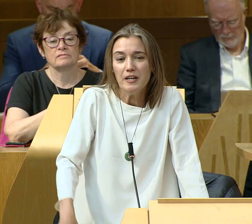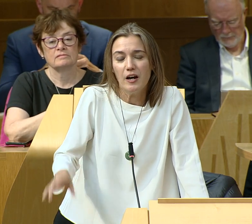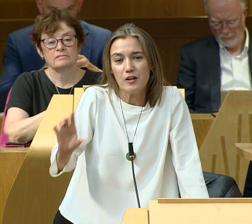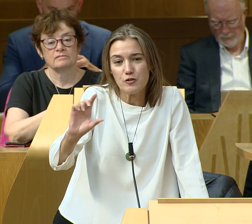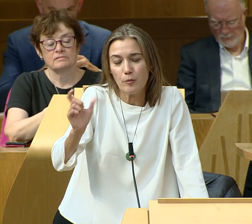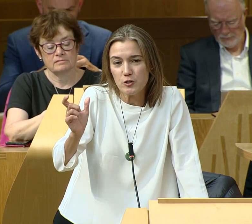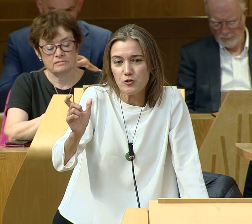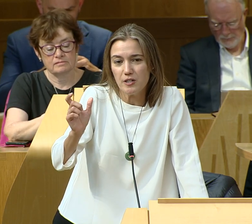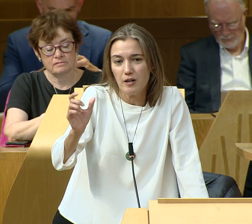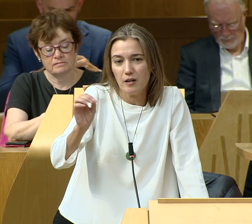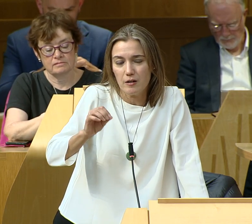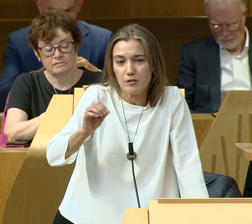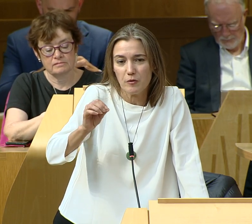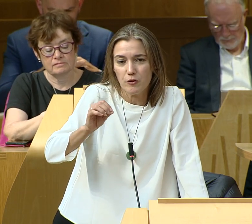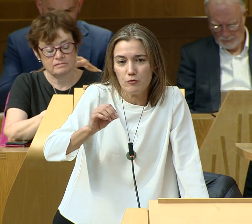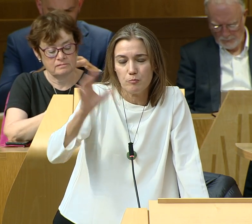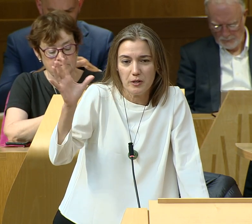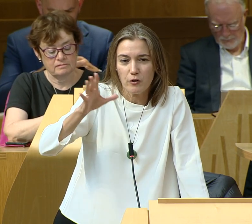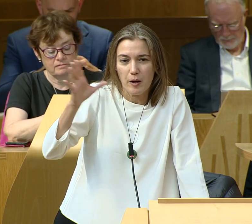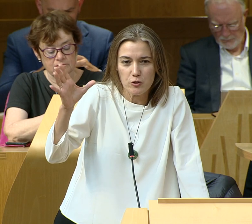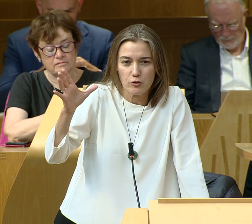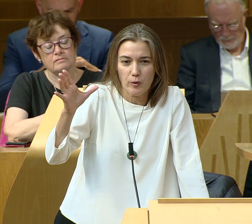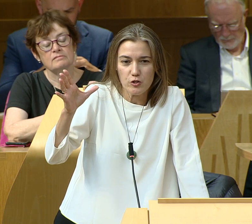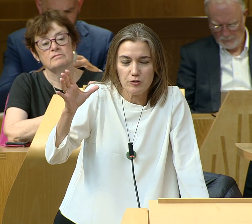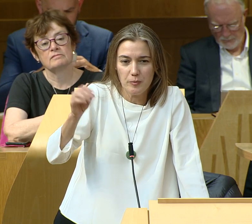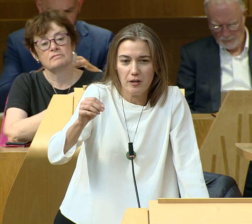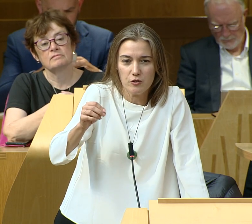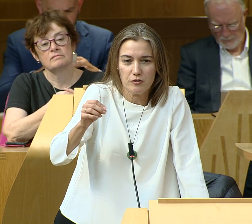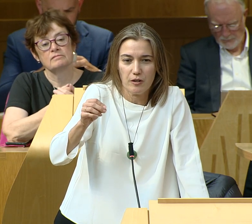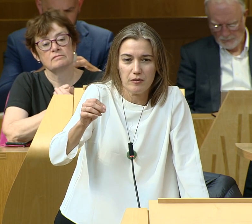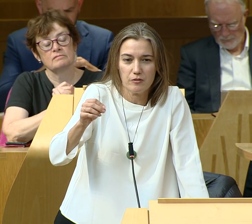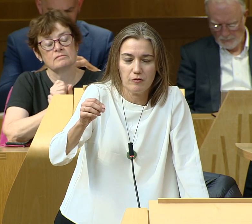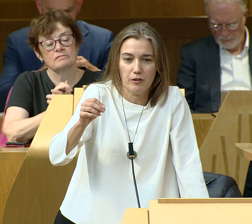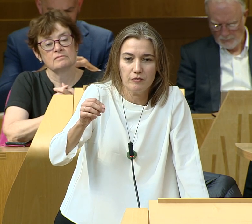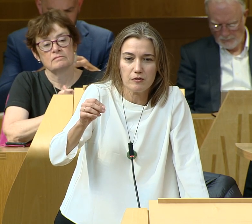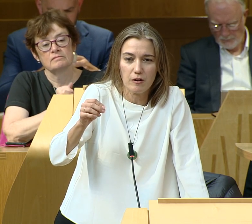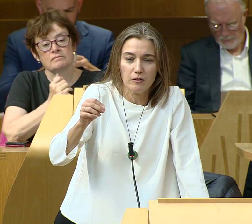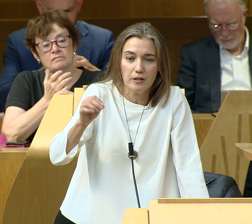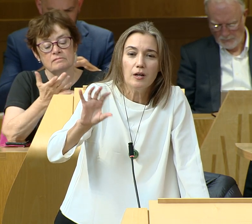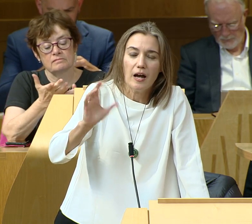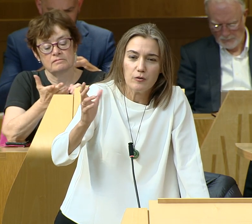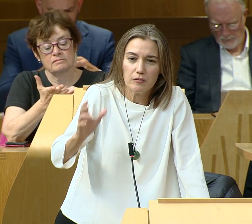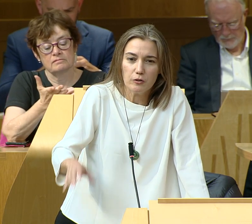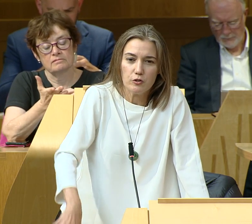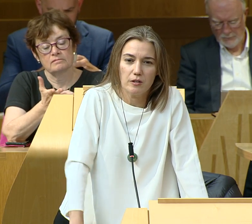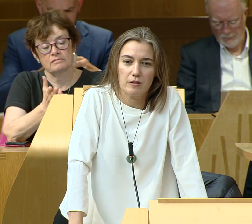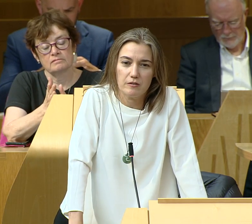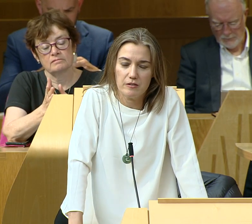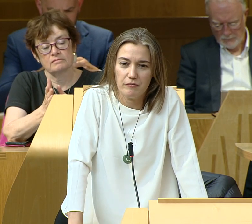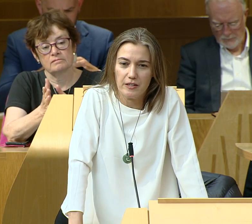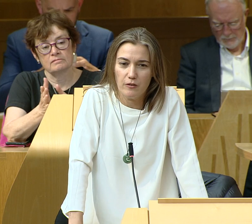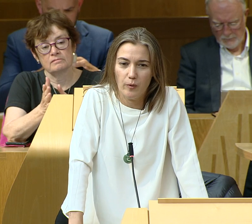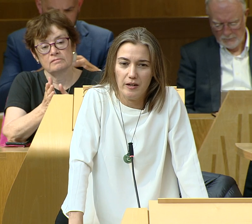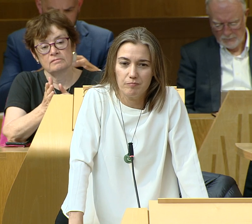here. So I'm interested on some of those bigger aperture questions beyond just how things have evolved in Scotland, how devolution